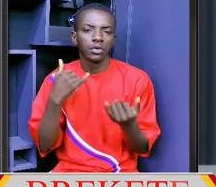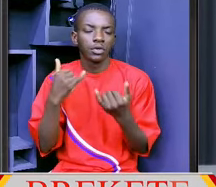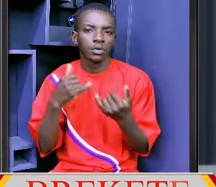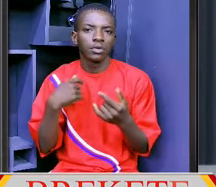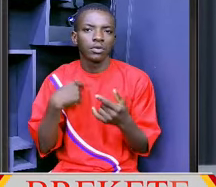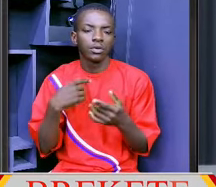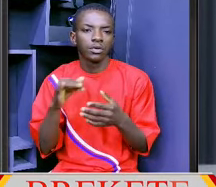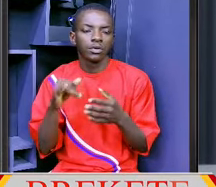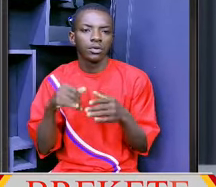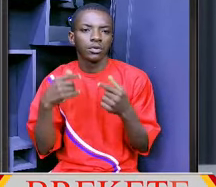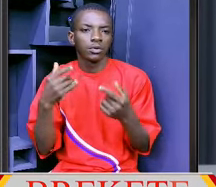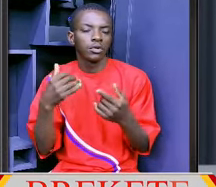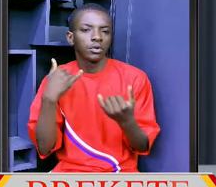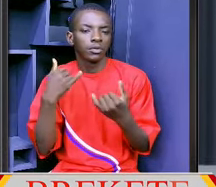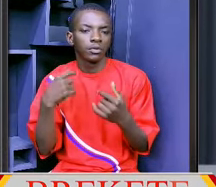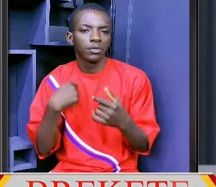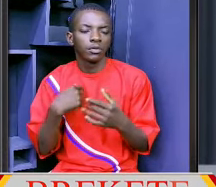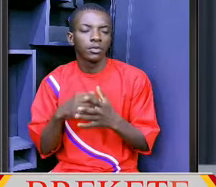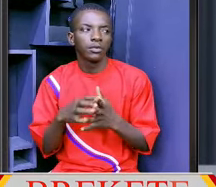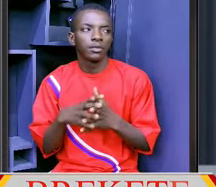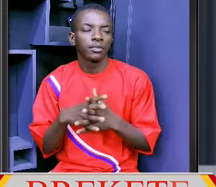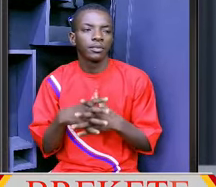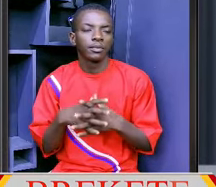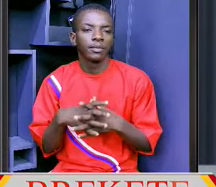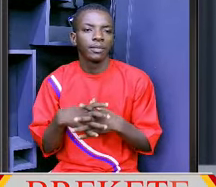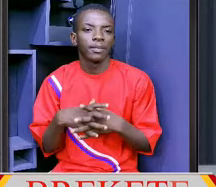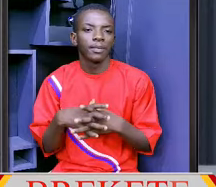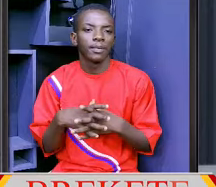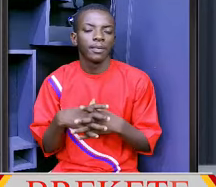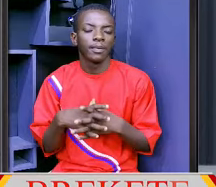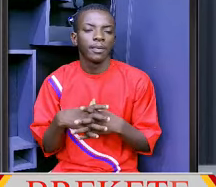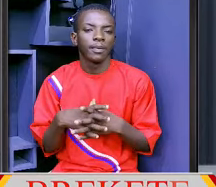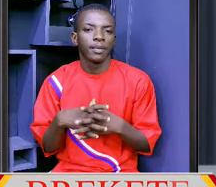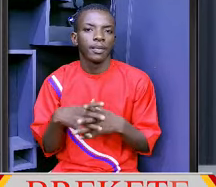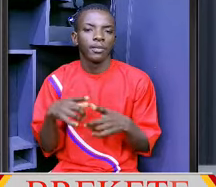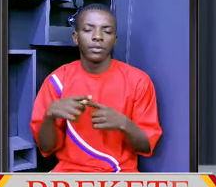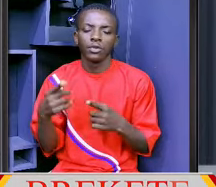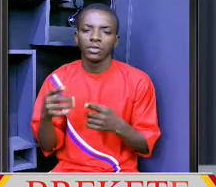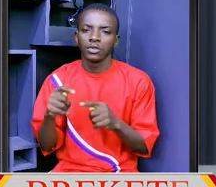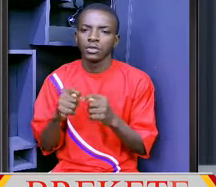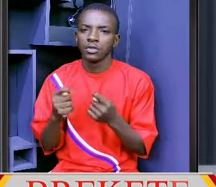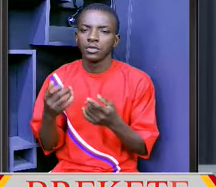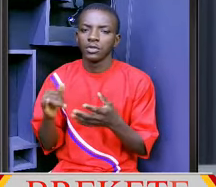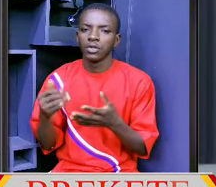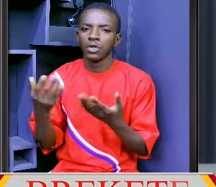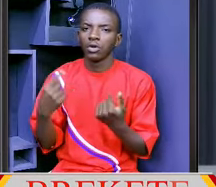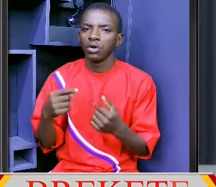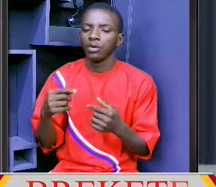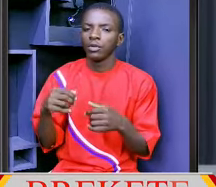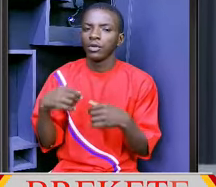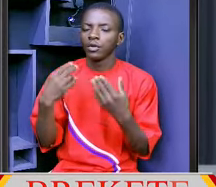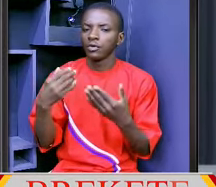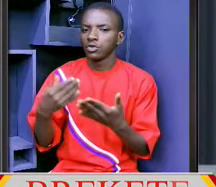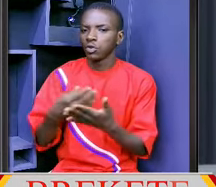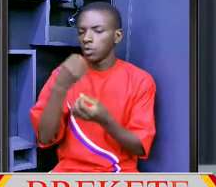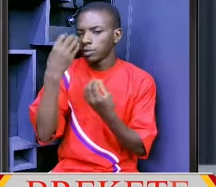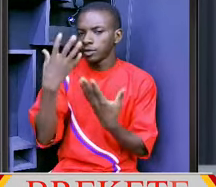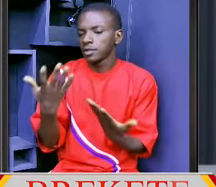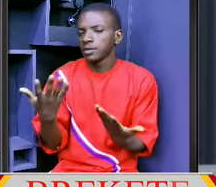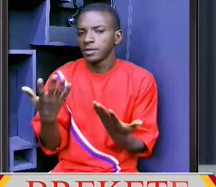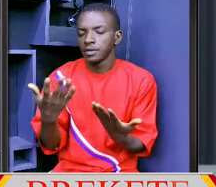see this match today, you go call me. Okay. Yeah, but this kind thing, you for come give us update